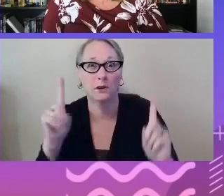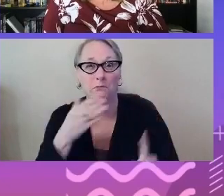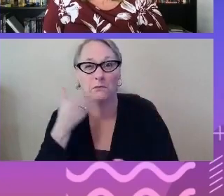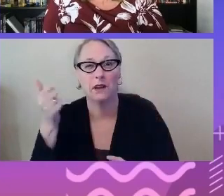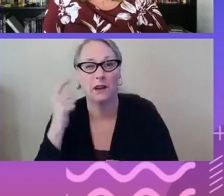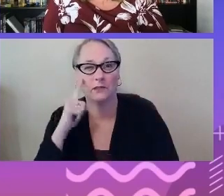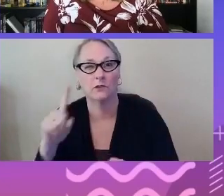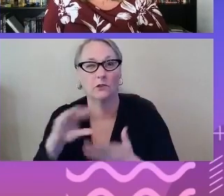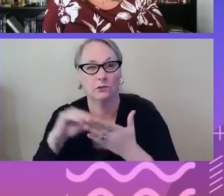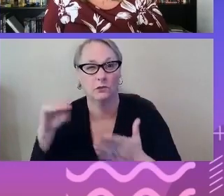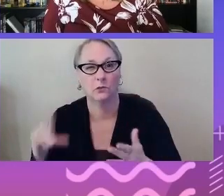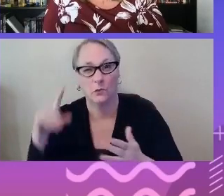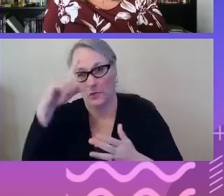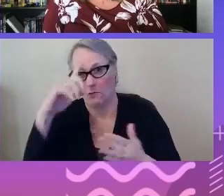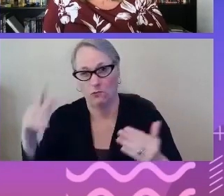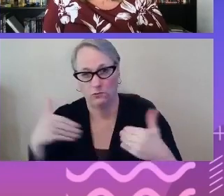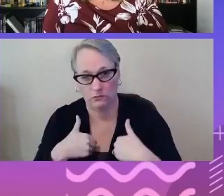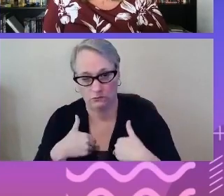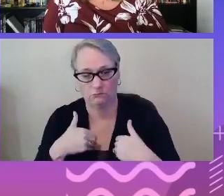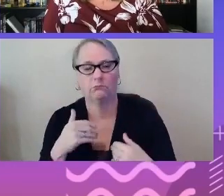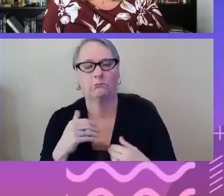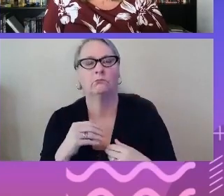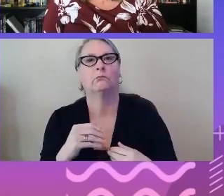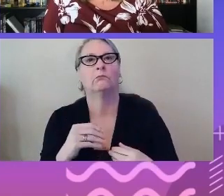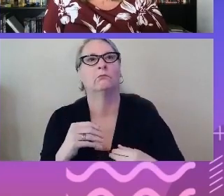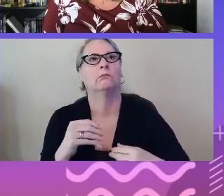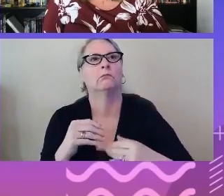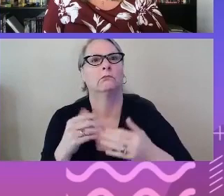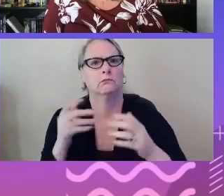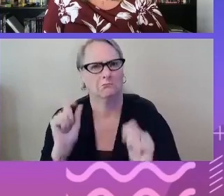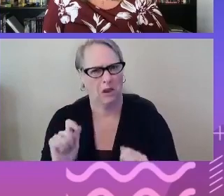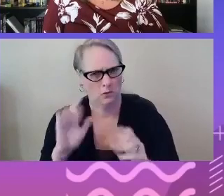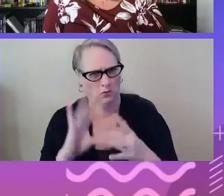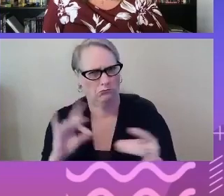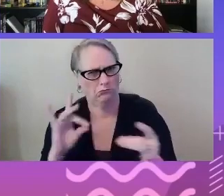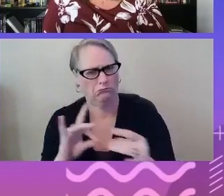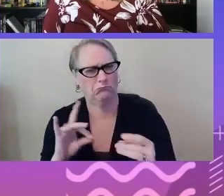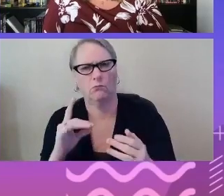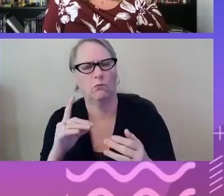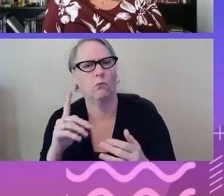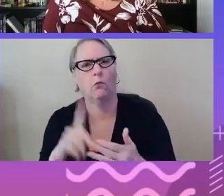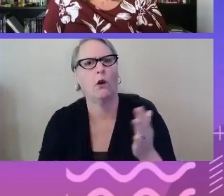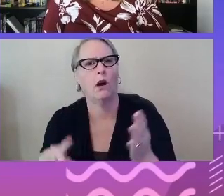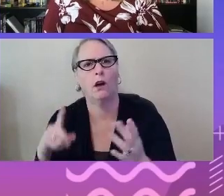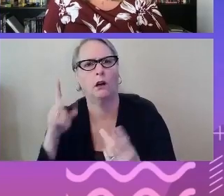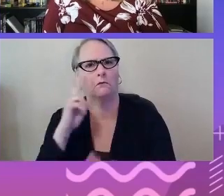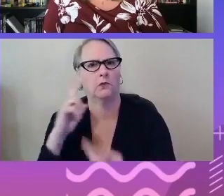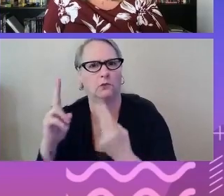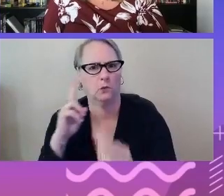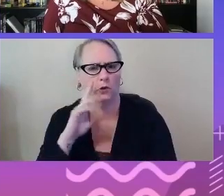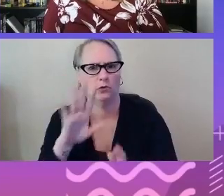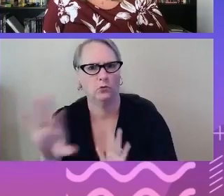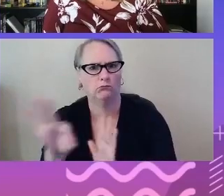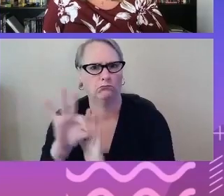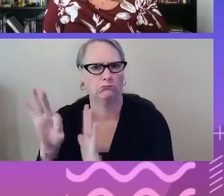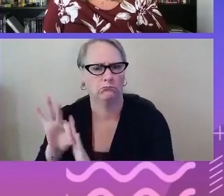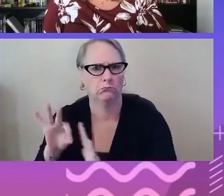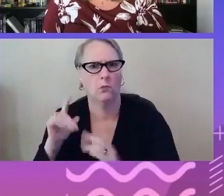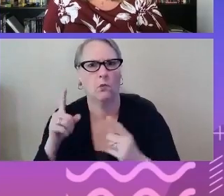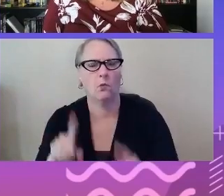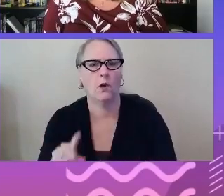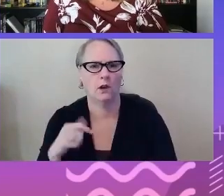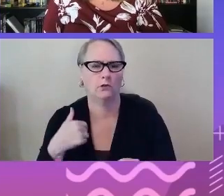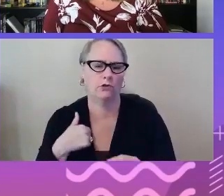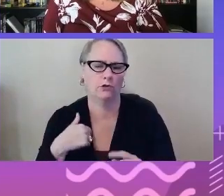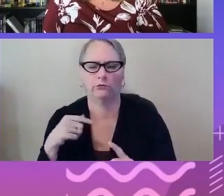with autism. Could you talk a little bit more about what visuals you might select when you're looking at a particular story? Should it